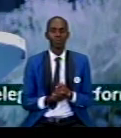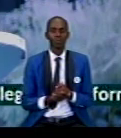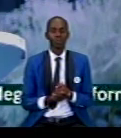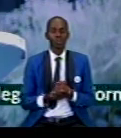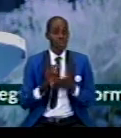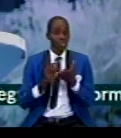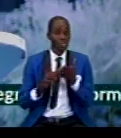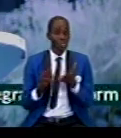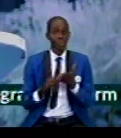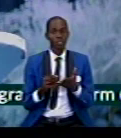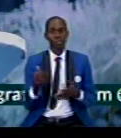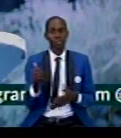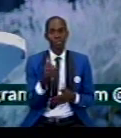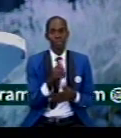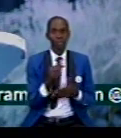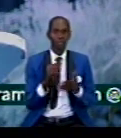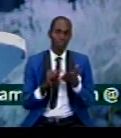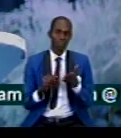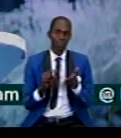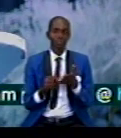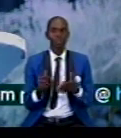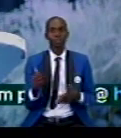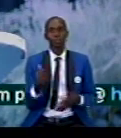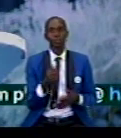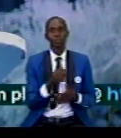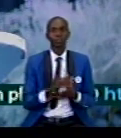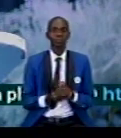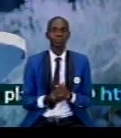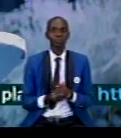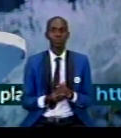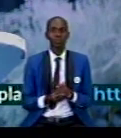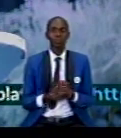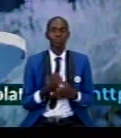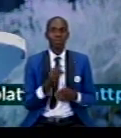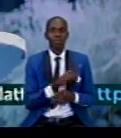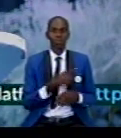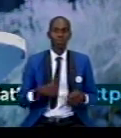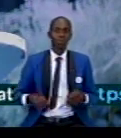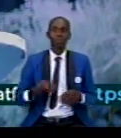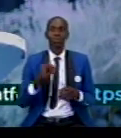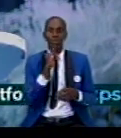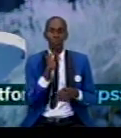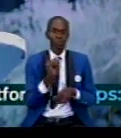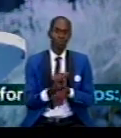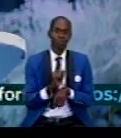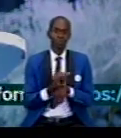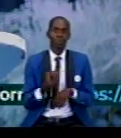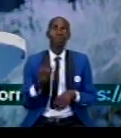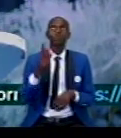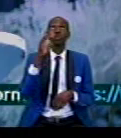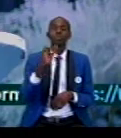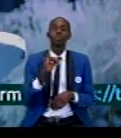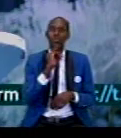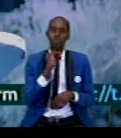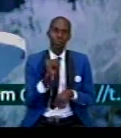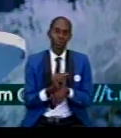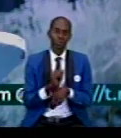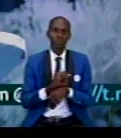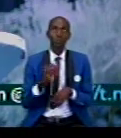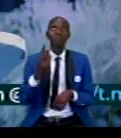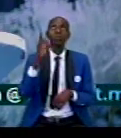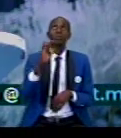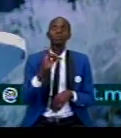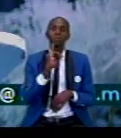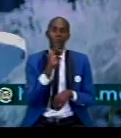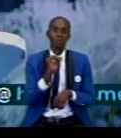Check up yourself. God is working. God is working. God is working. Your life will